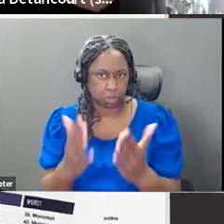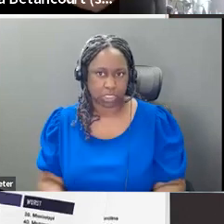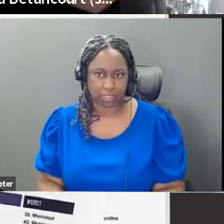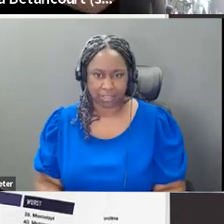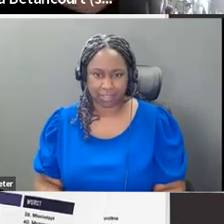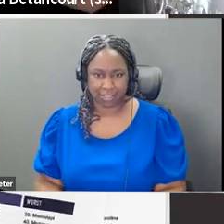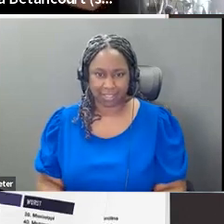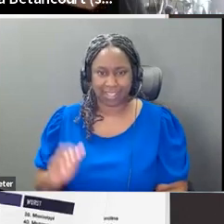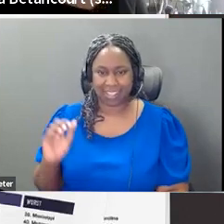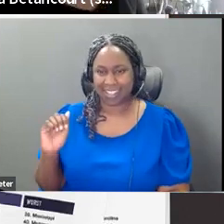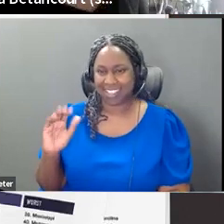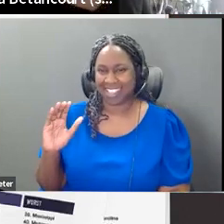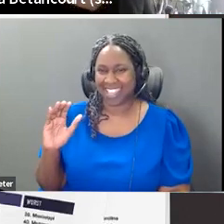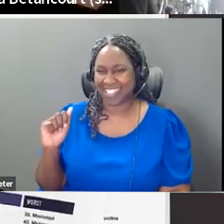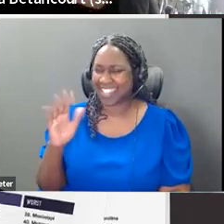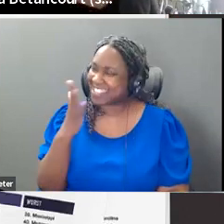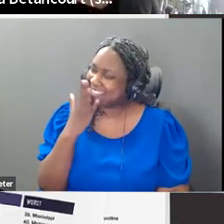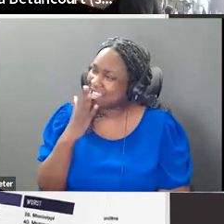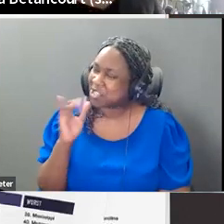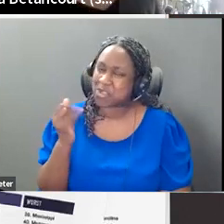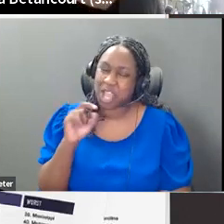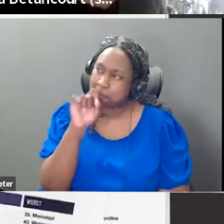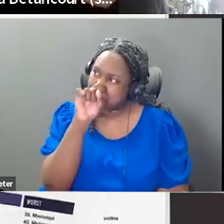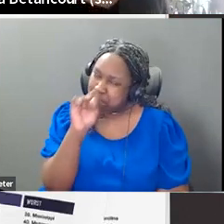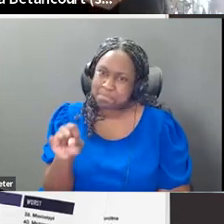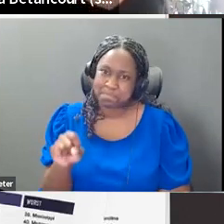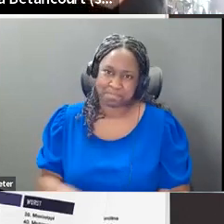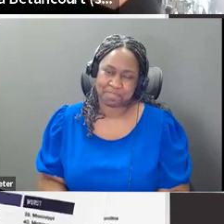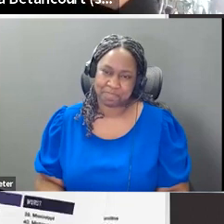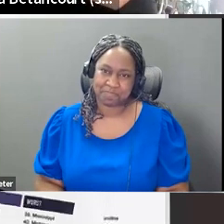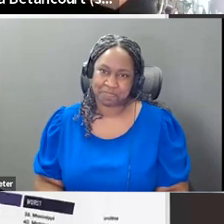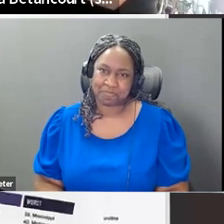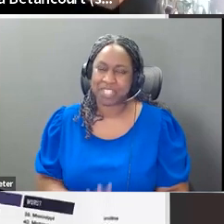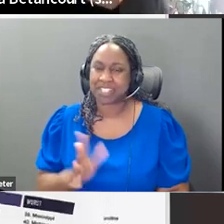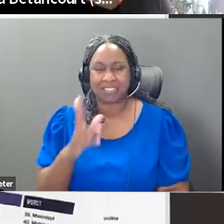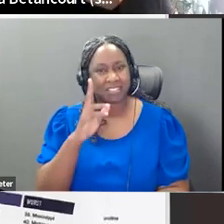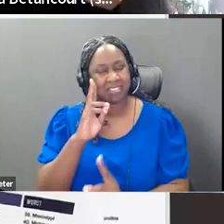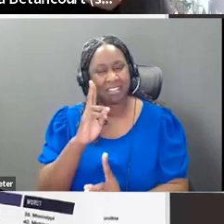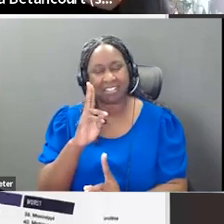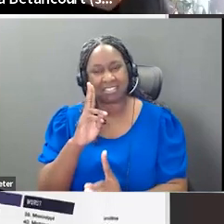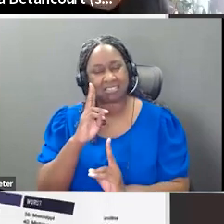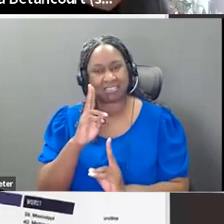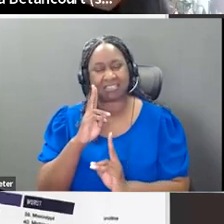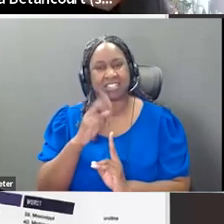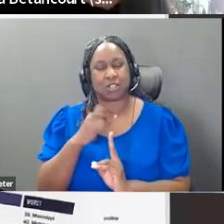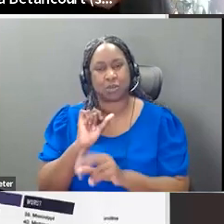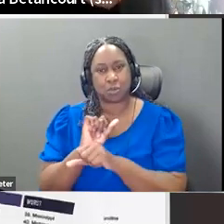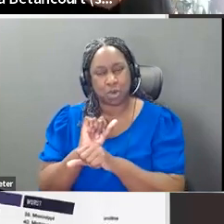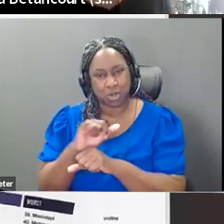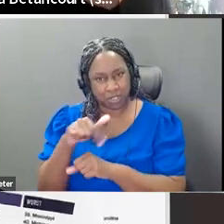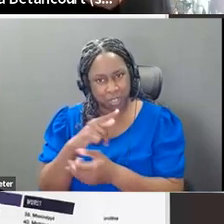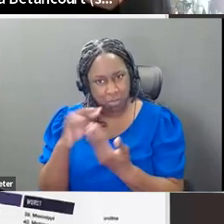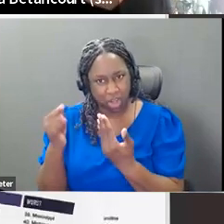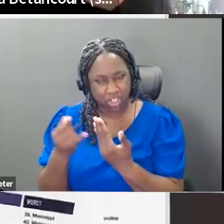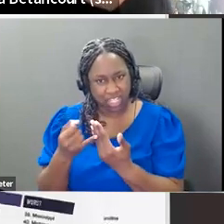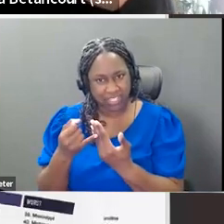Thank you, John. I love all of that, and it's been such an honor to work on this project.